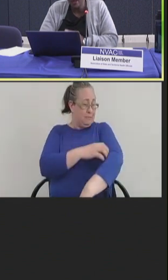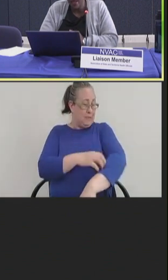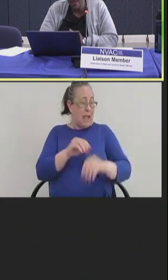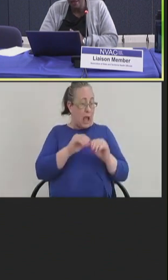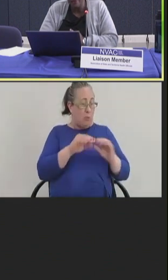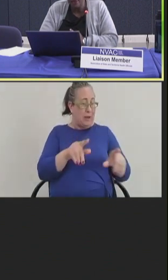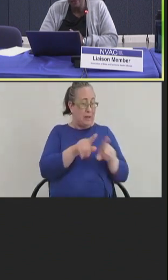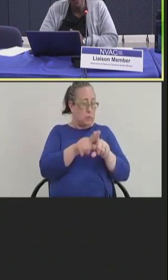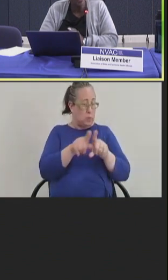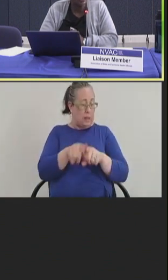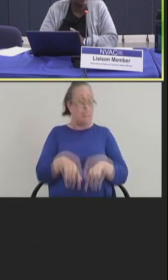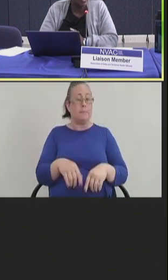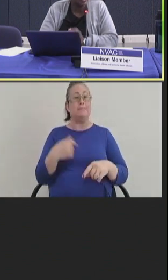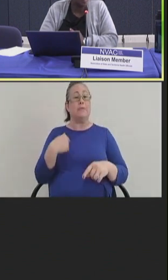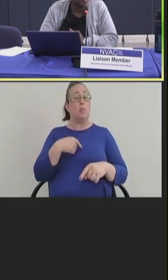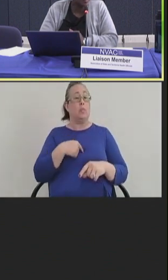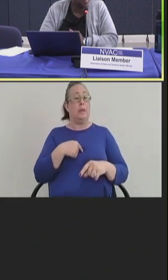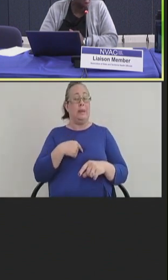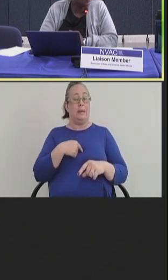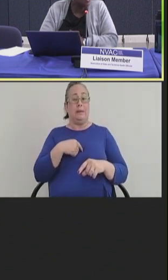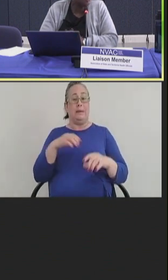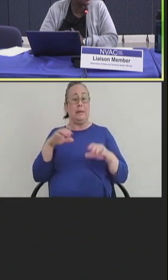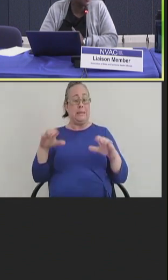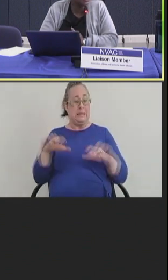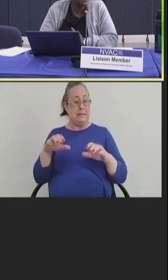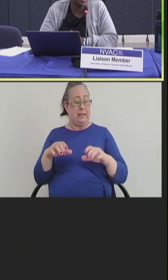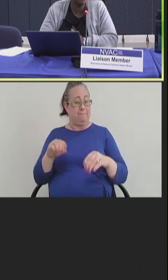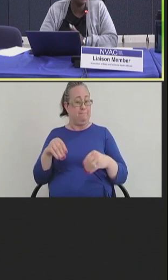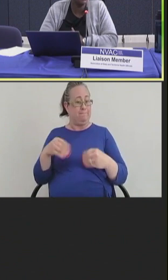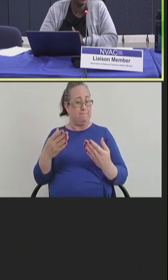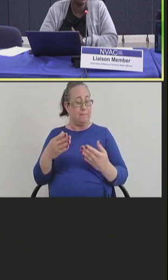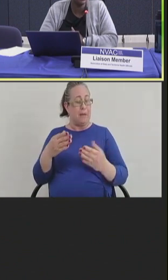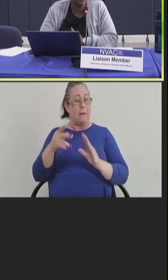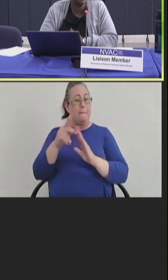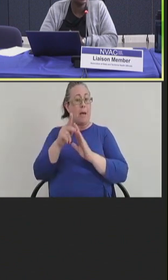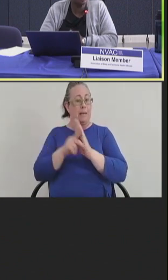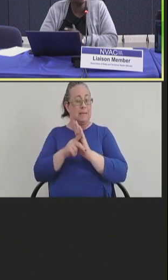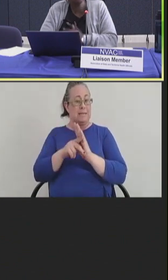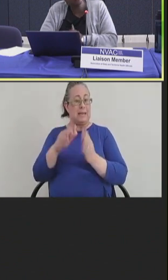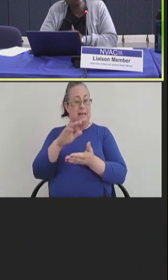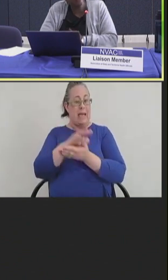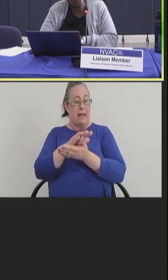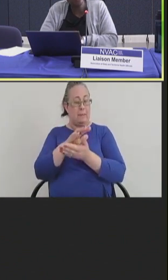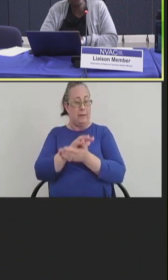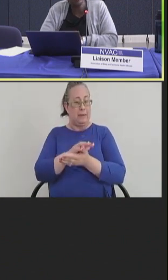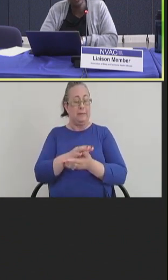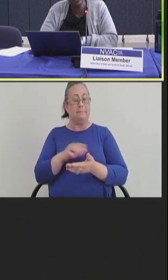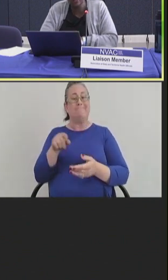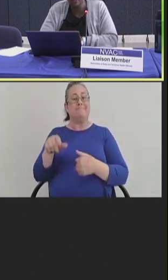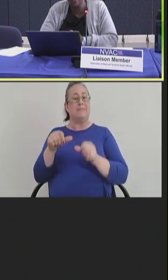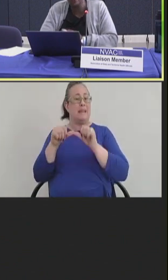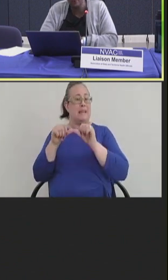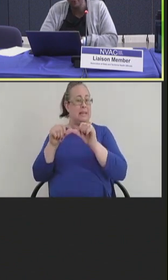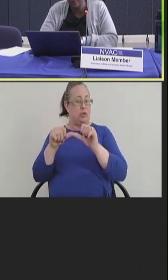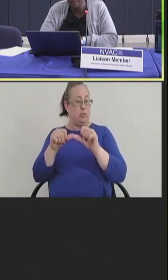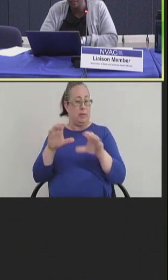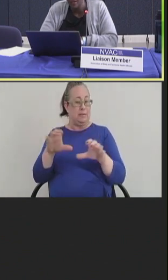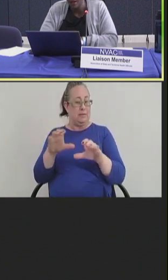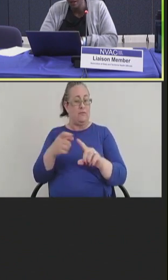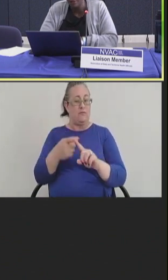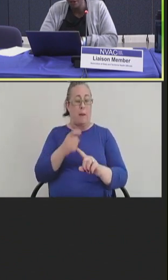We have conducted a vaccine policy academy. This policy academy was a continuation of an activity that we did in the